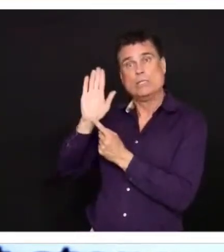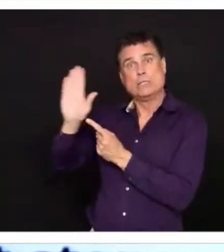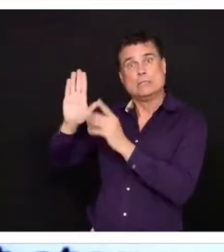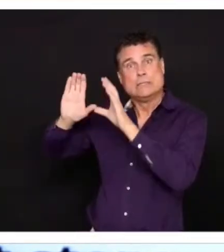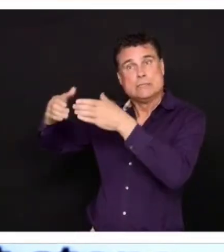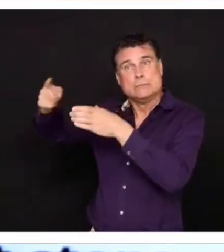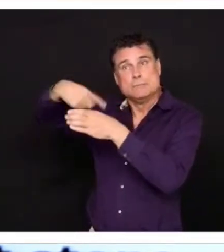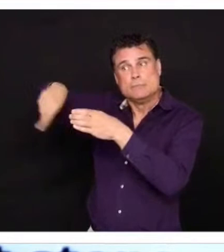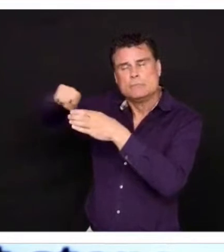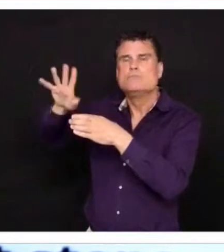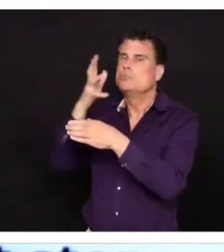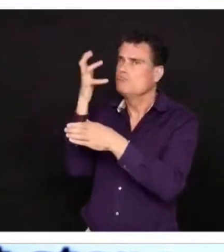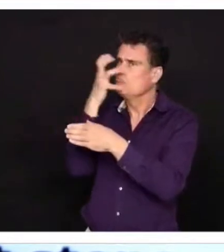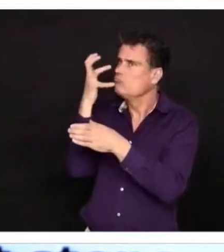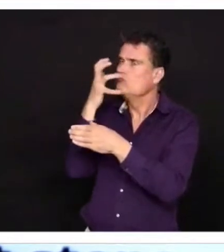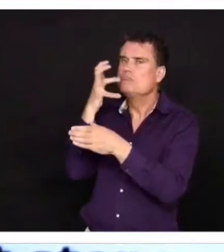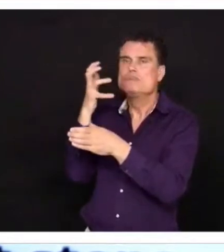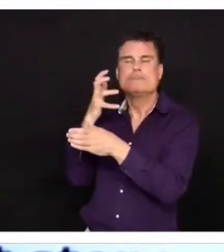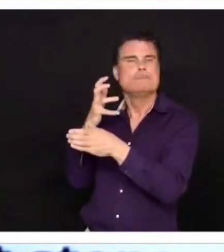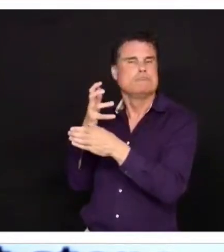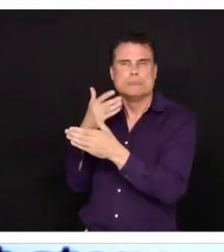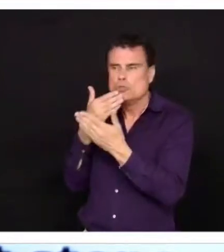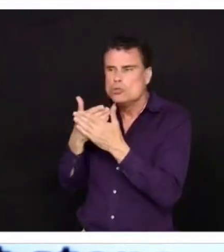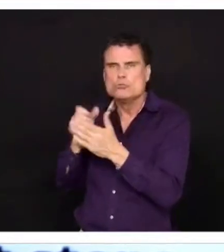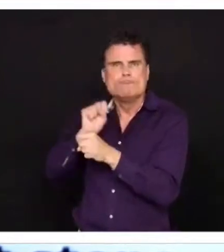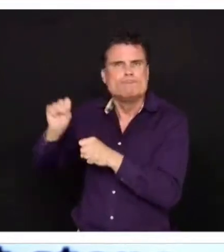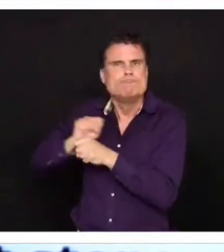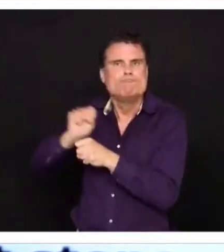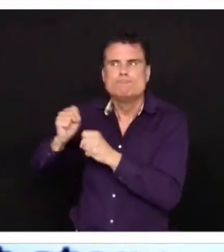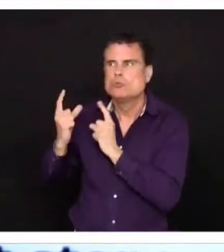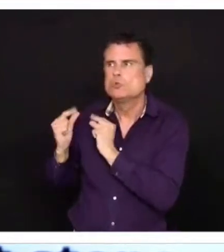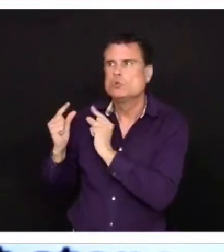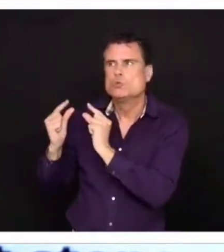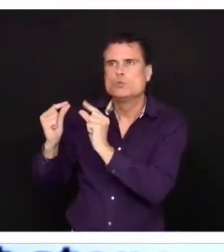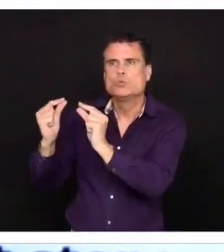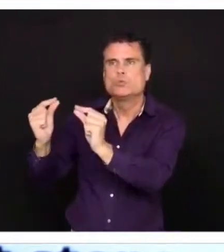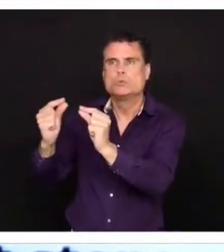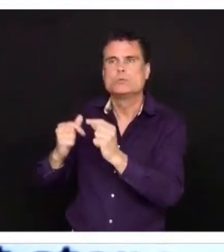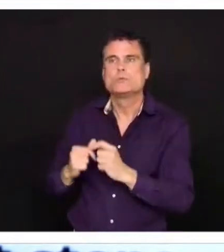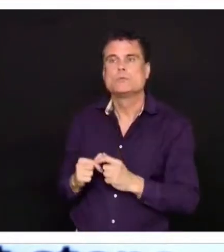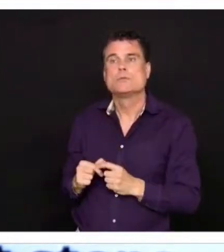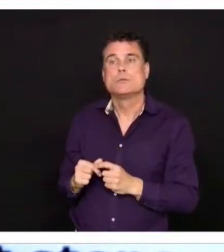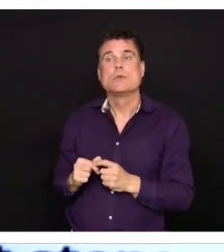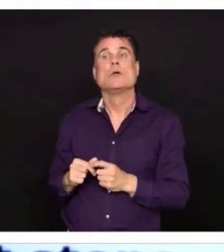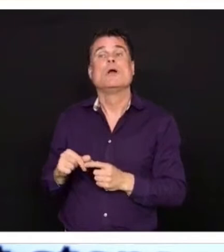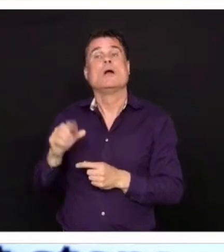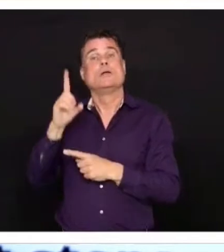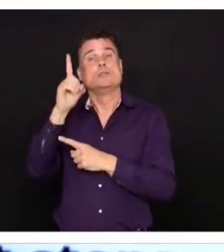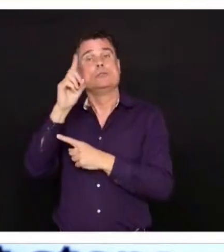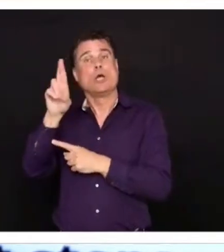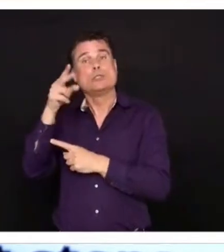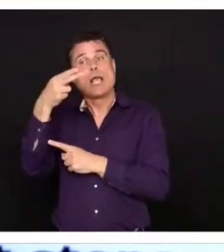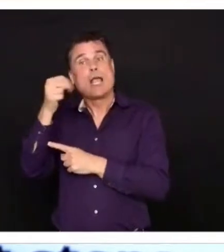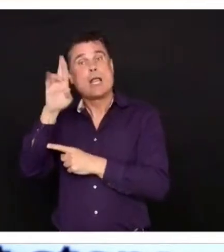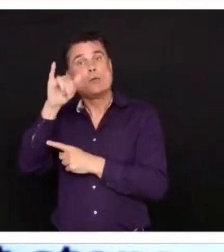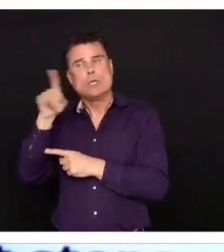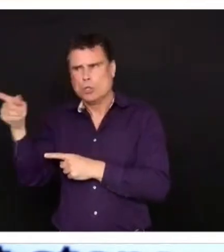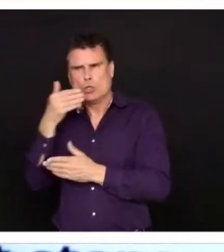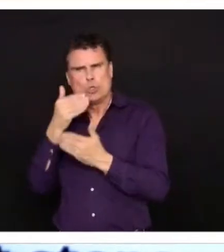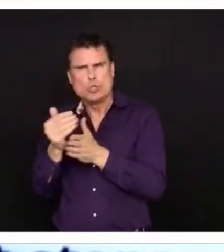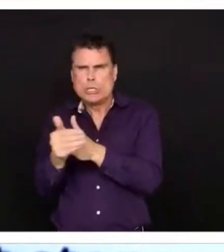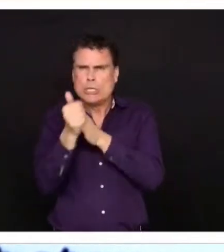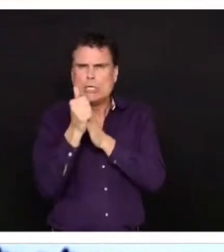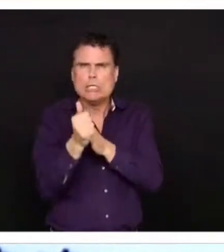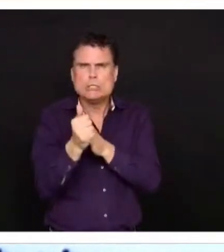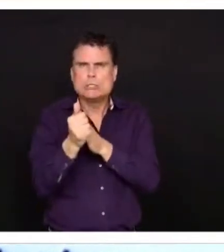Henry, led by Mr. Brown, the preparations that were made in all our health authorities, from the regional health authorities to the First Nations health authorities,